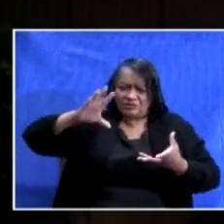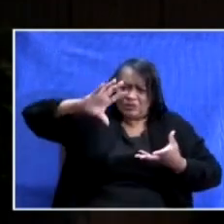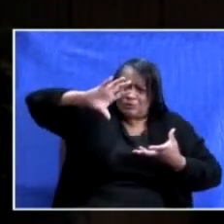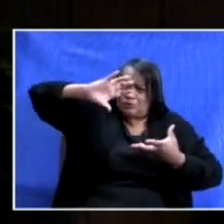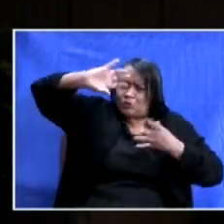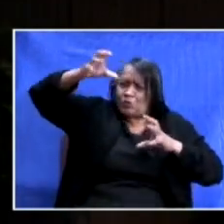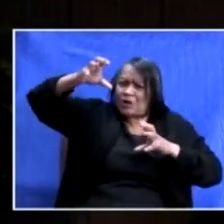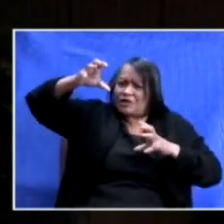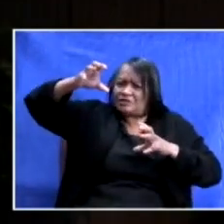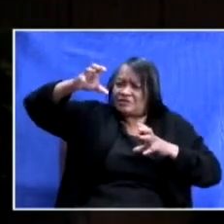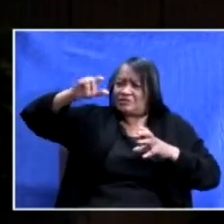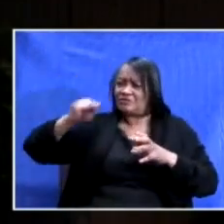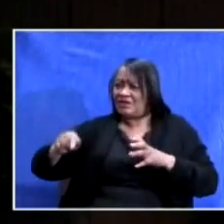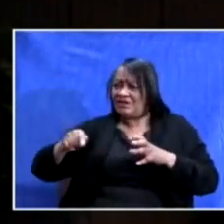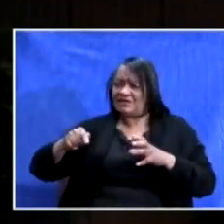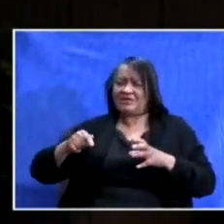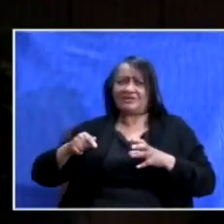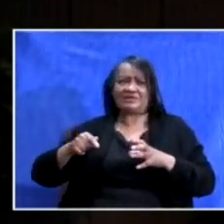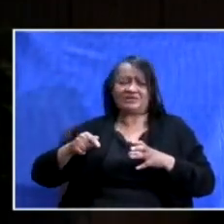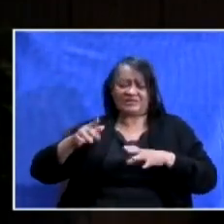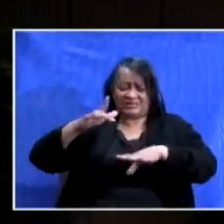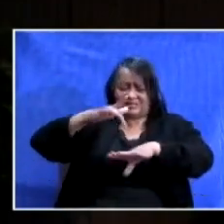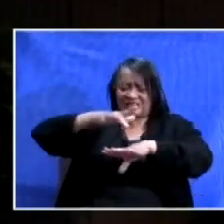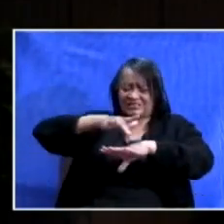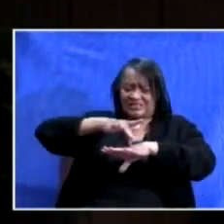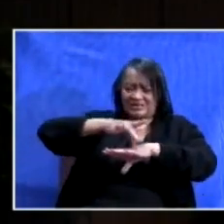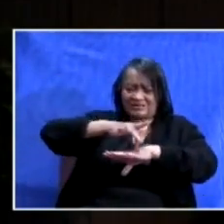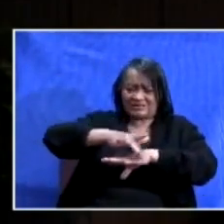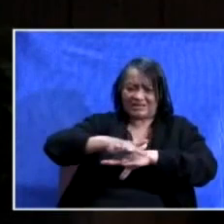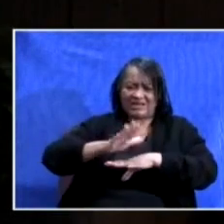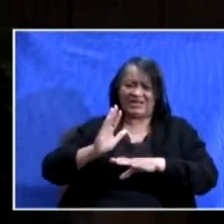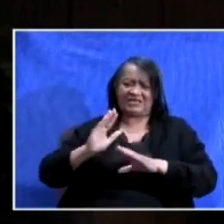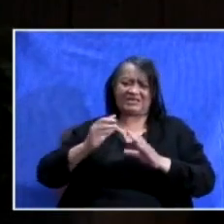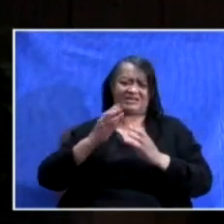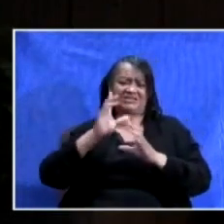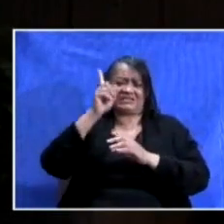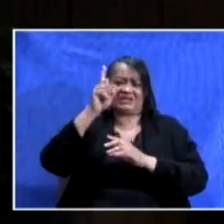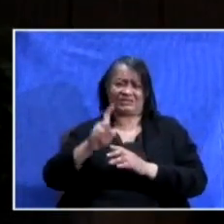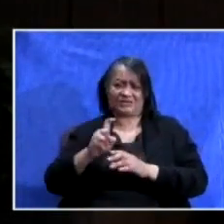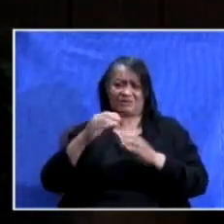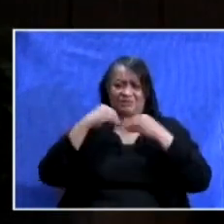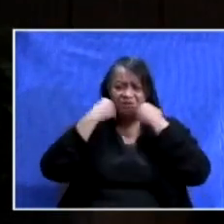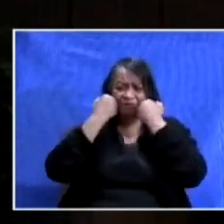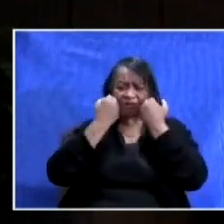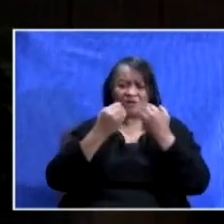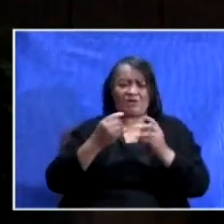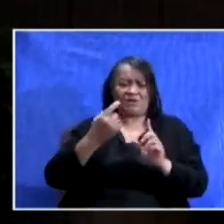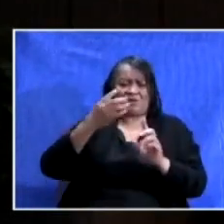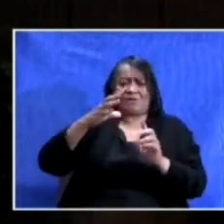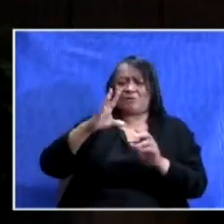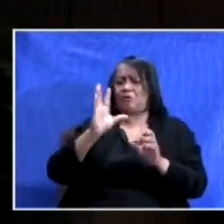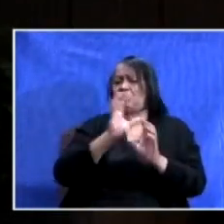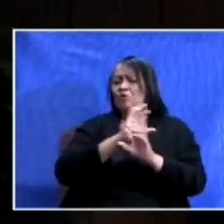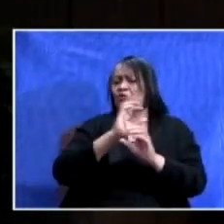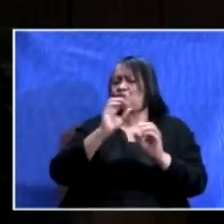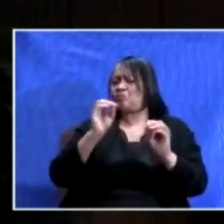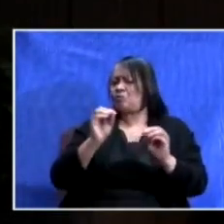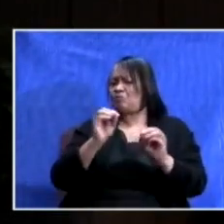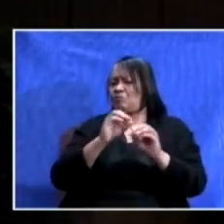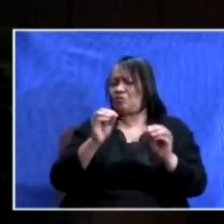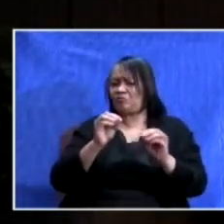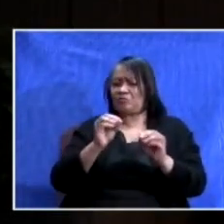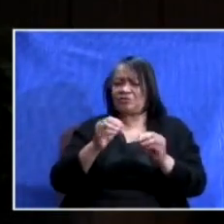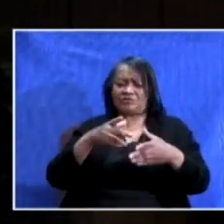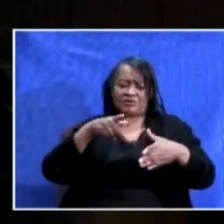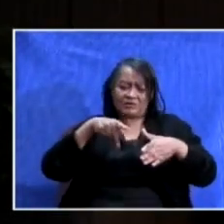deranged that his nakedness, his lack of shame, didn't care. His pants were down, no underwear. You could see his